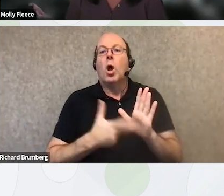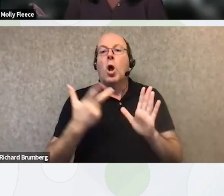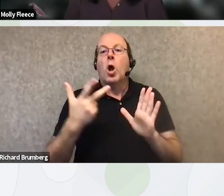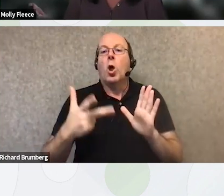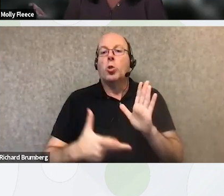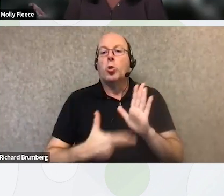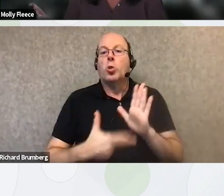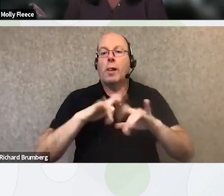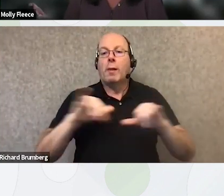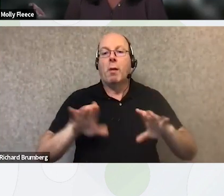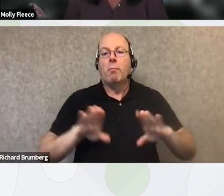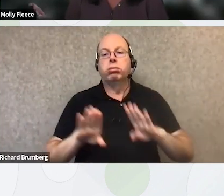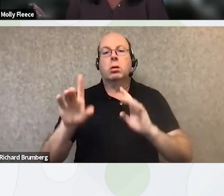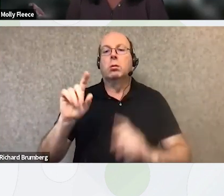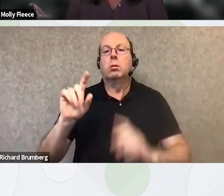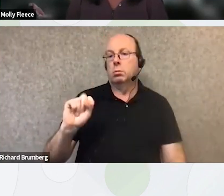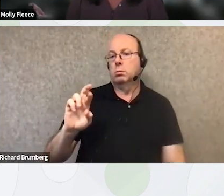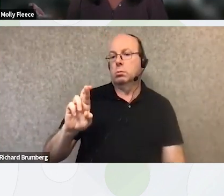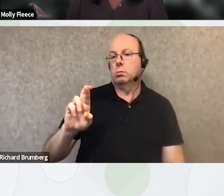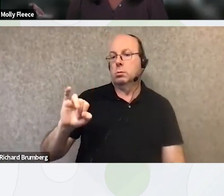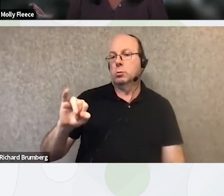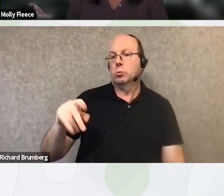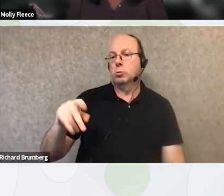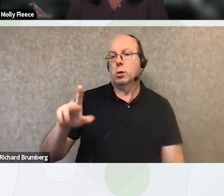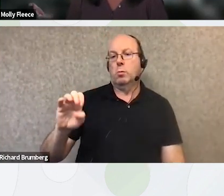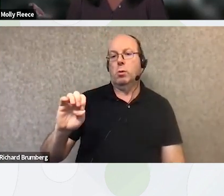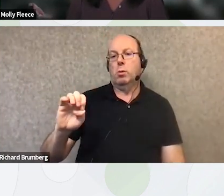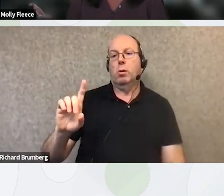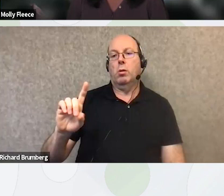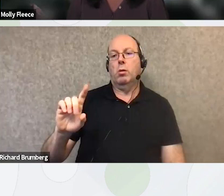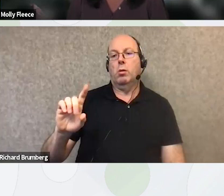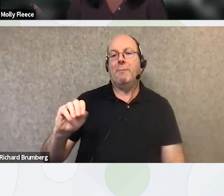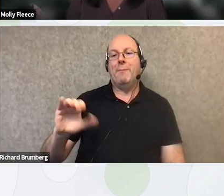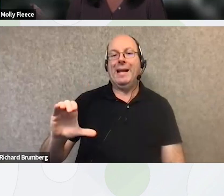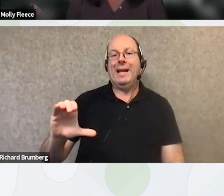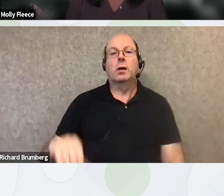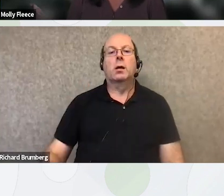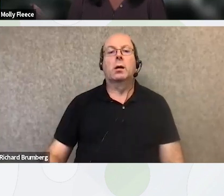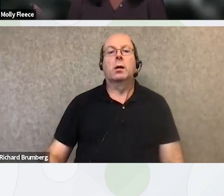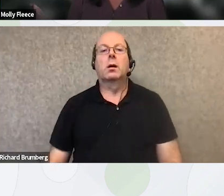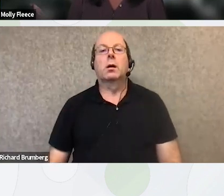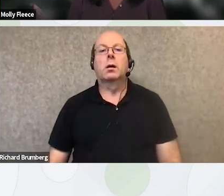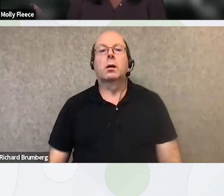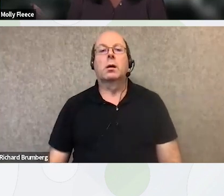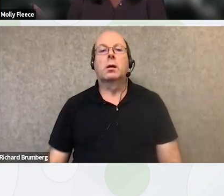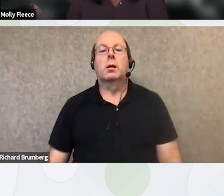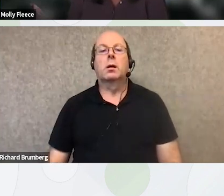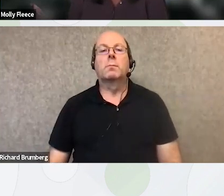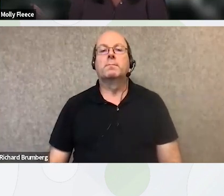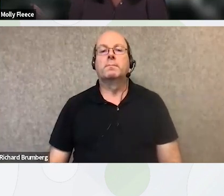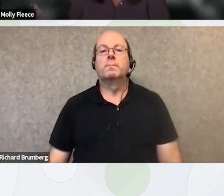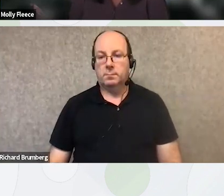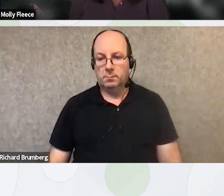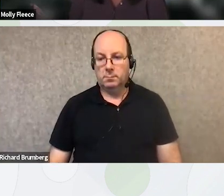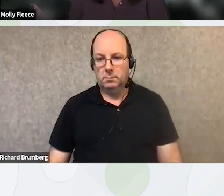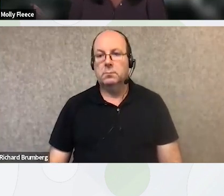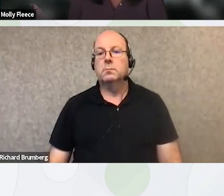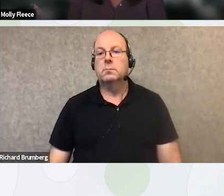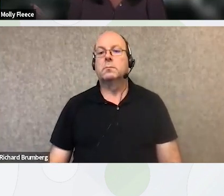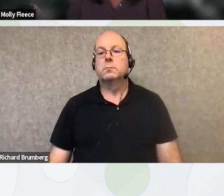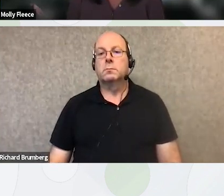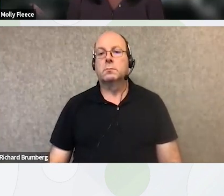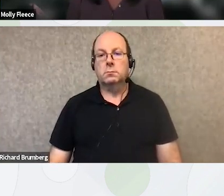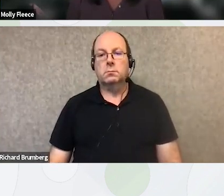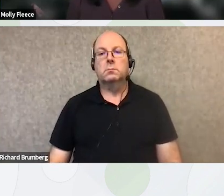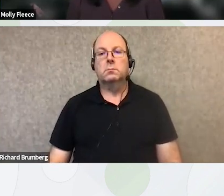occur. We also know that restrictions that were put in place during the peak of the COVID pandemic really altered the seasonal patterns